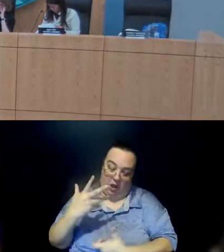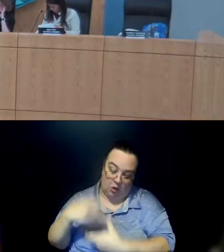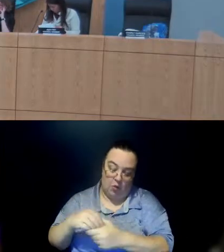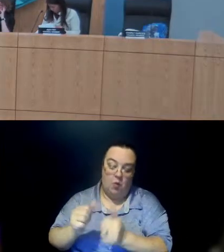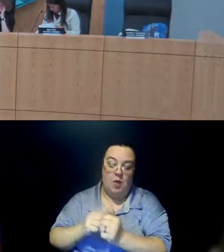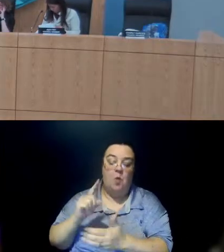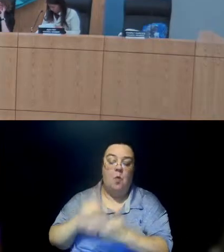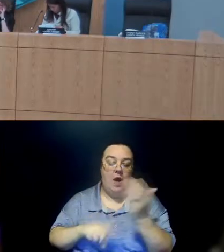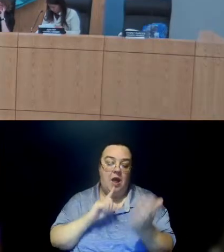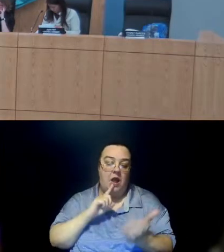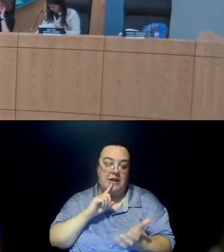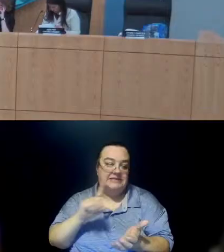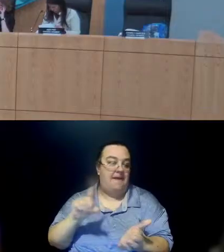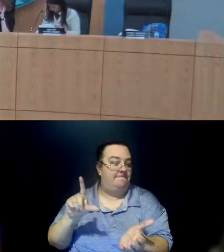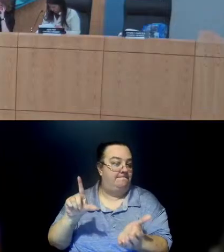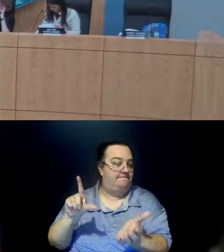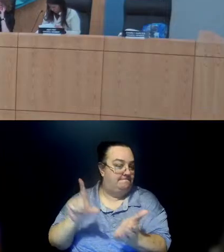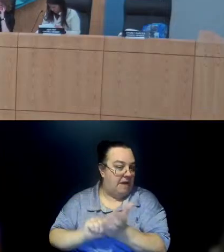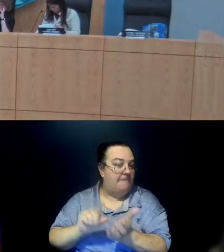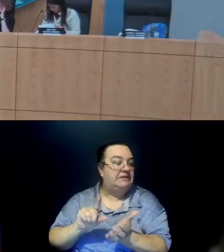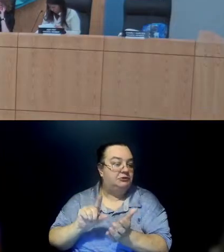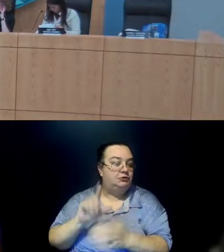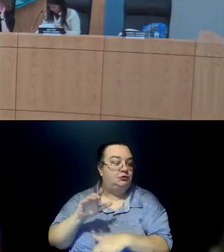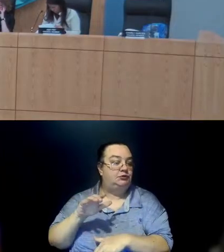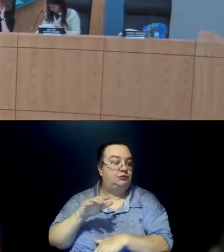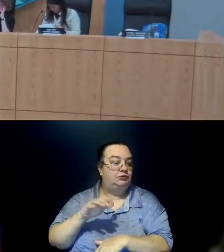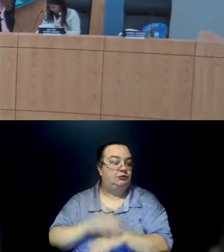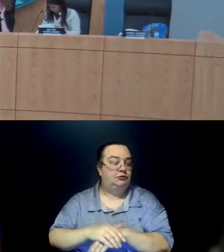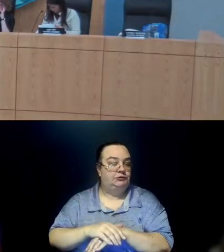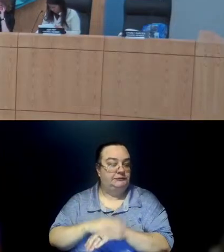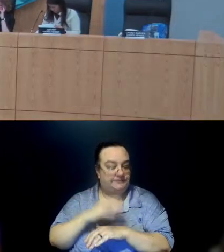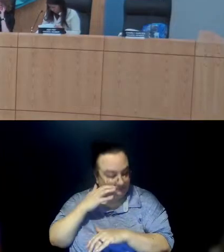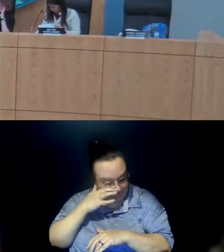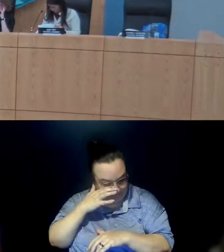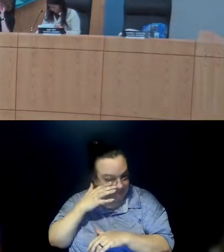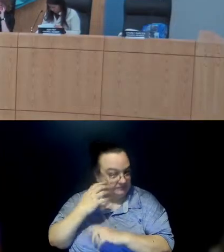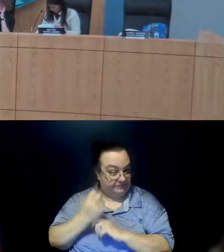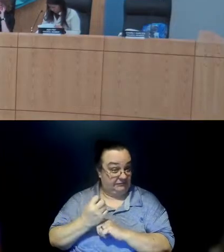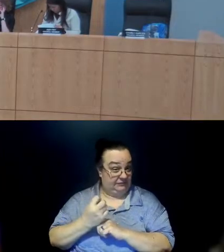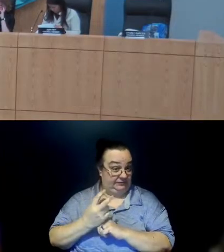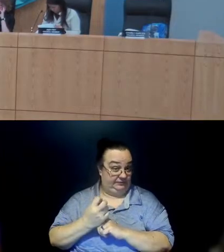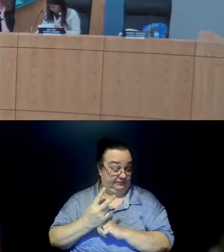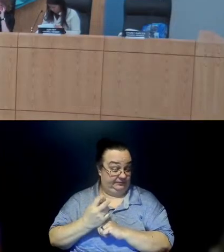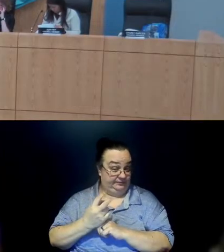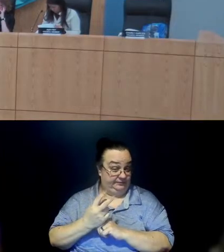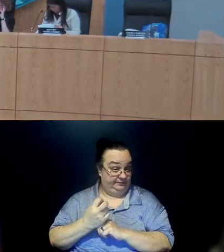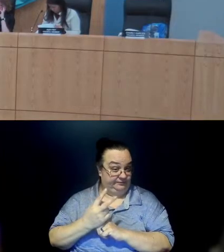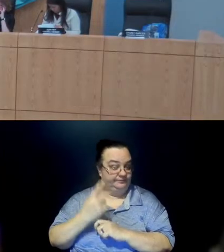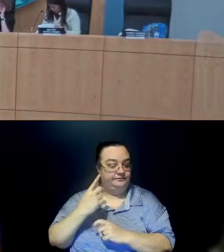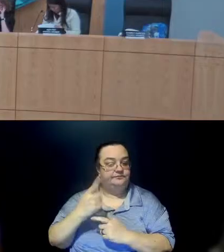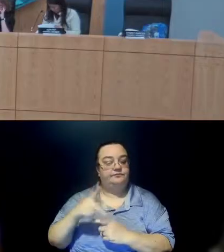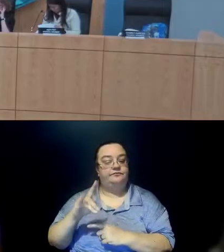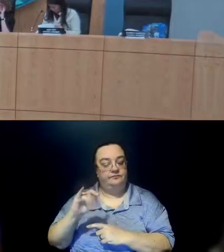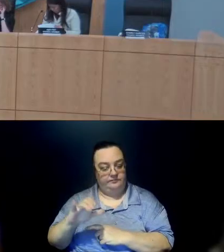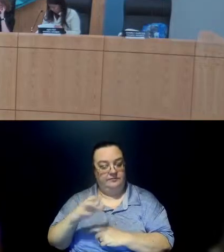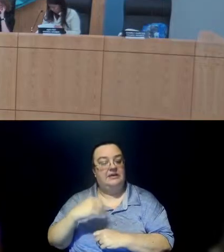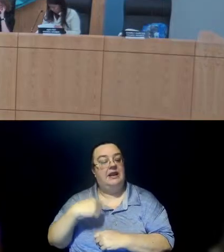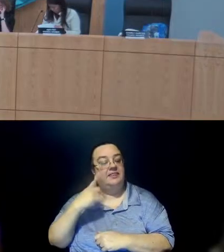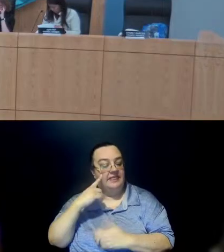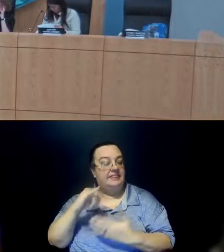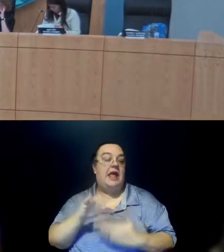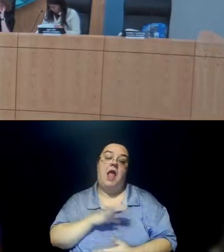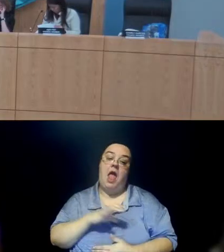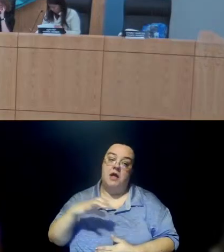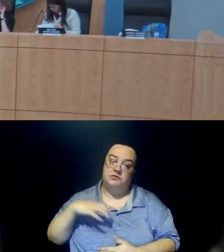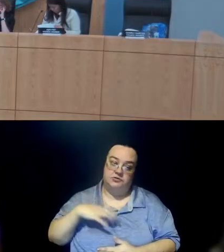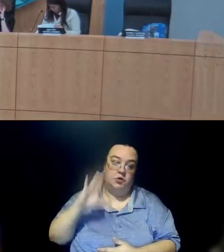published on the 12th publicly, and I think council would greatly